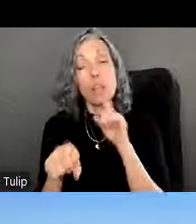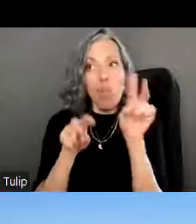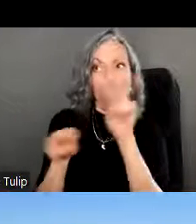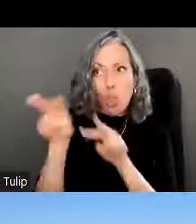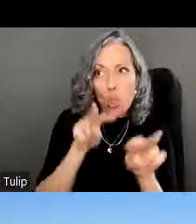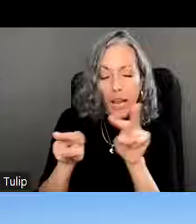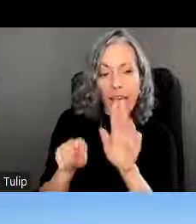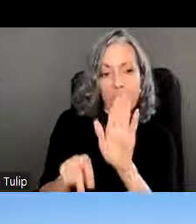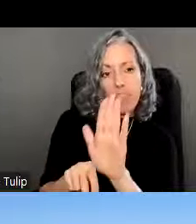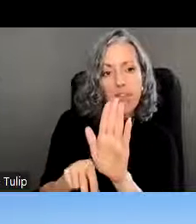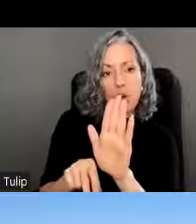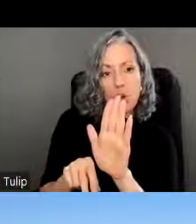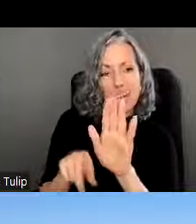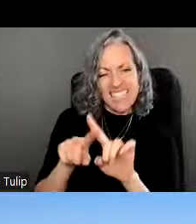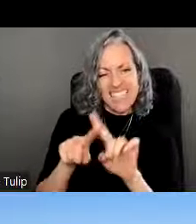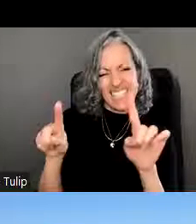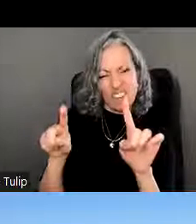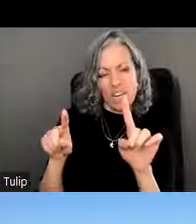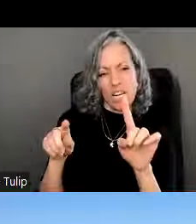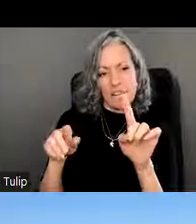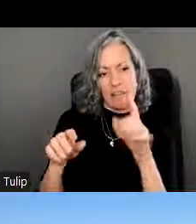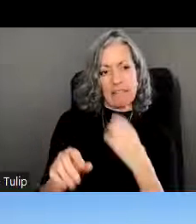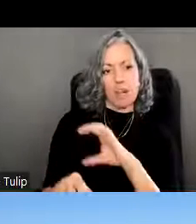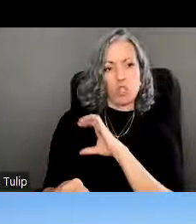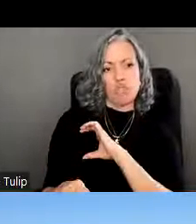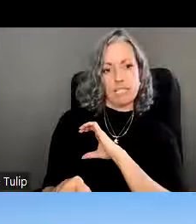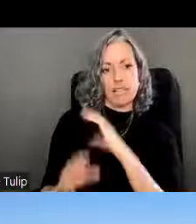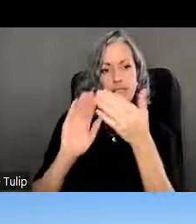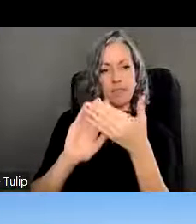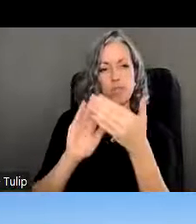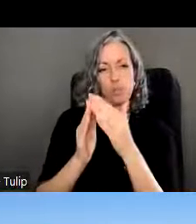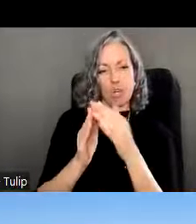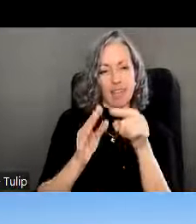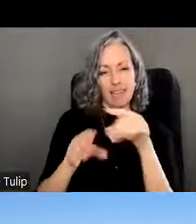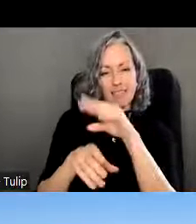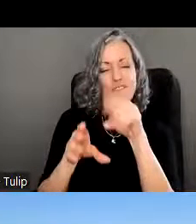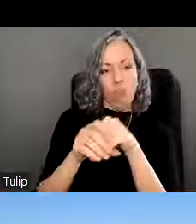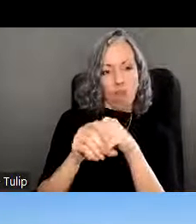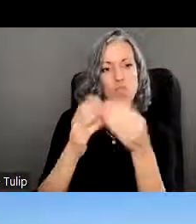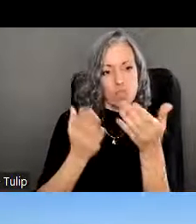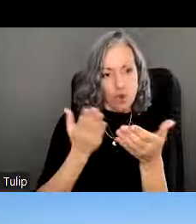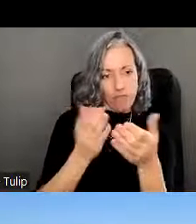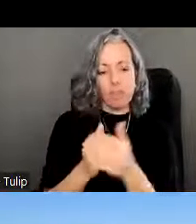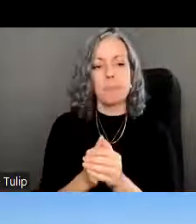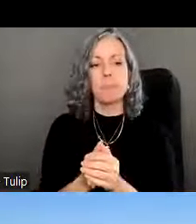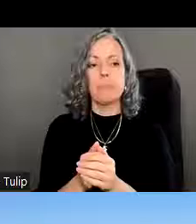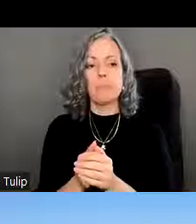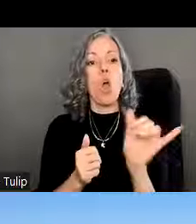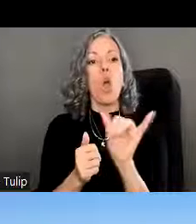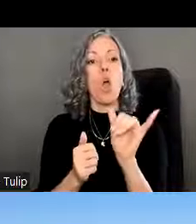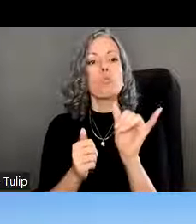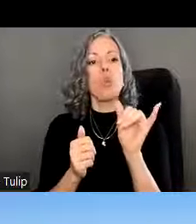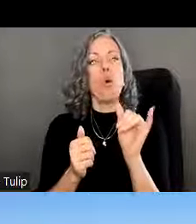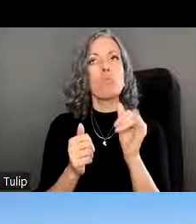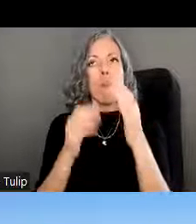at their unique characteristics of the community in which they serve. It also drives this